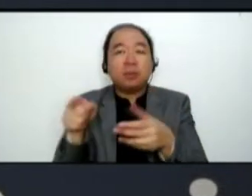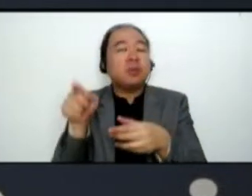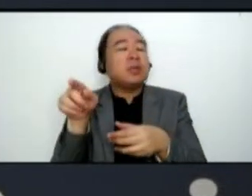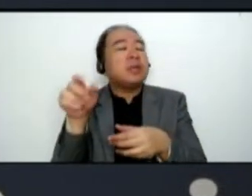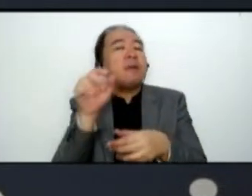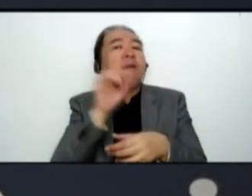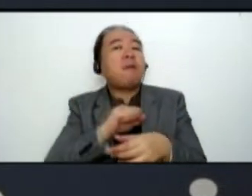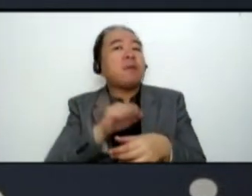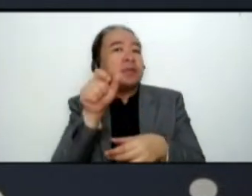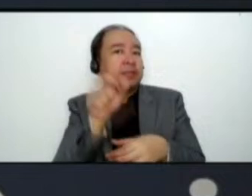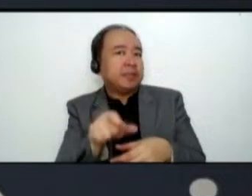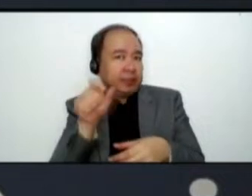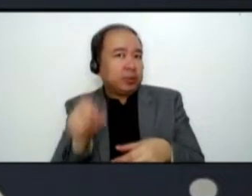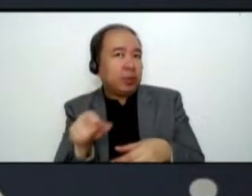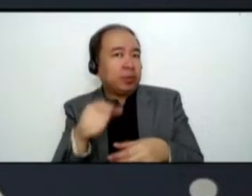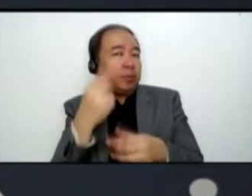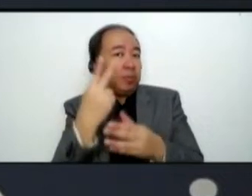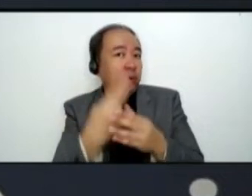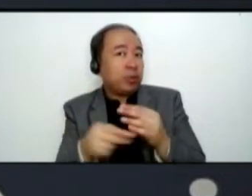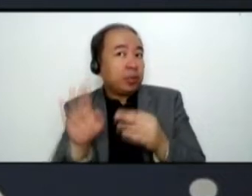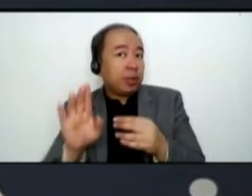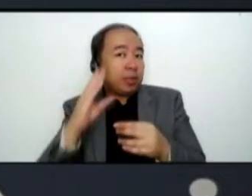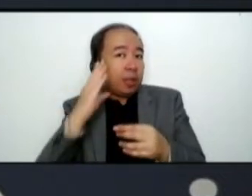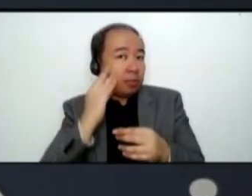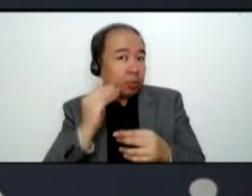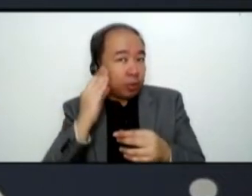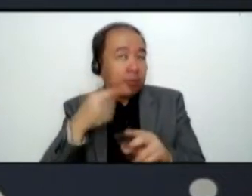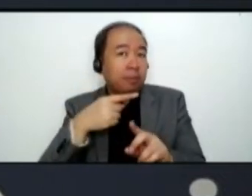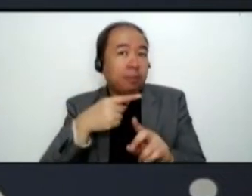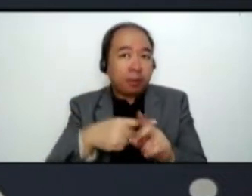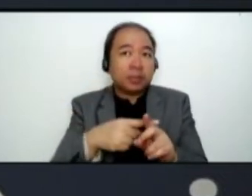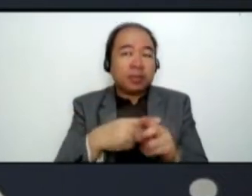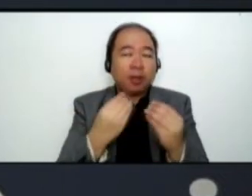user interface and user experience? It's more